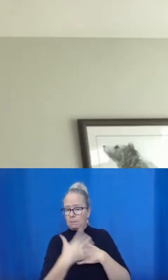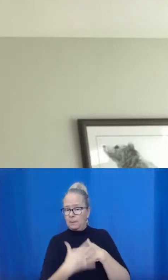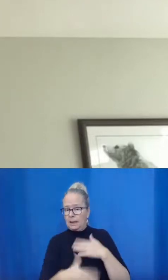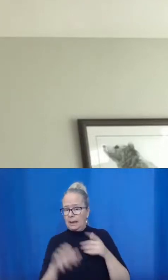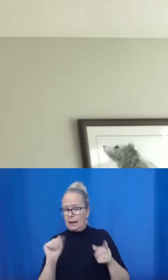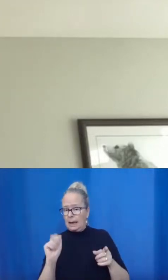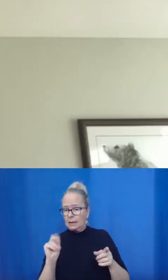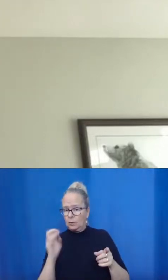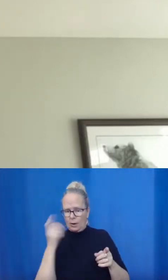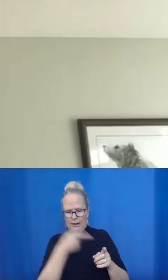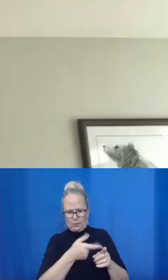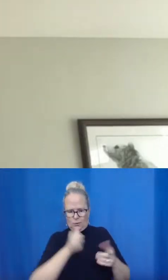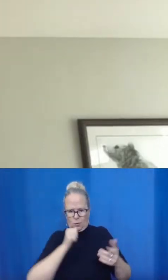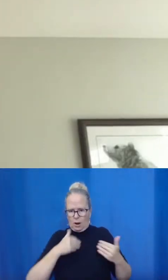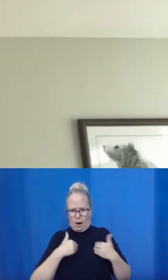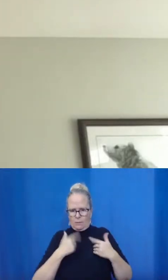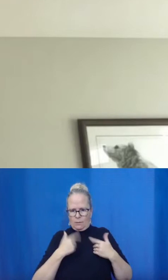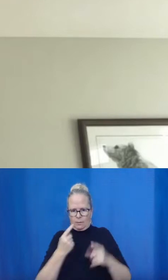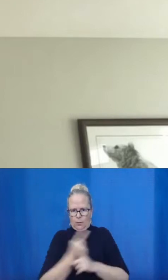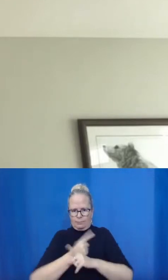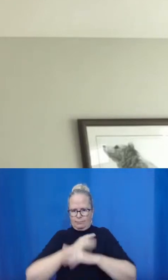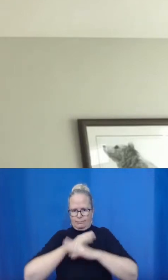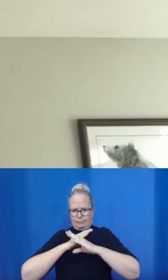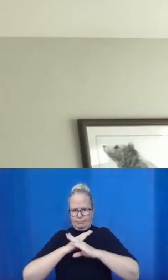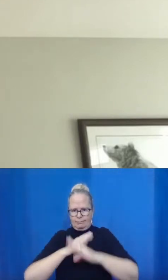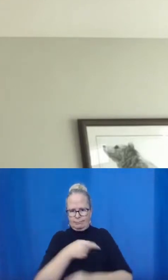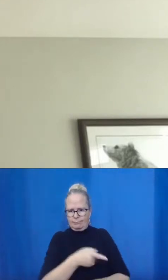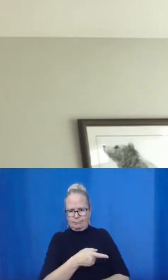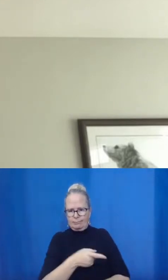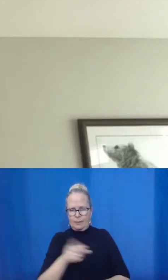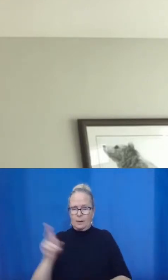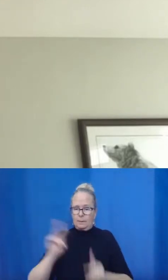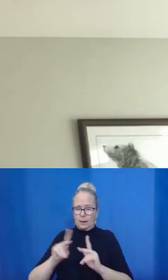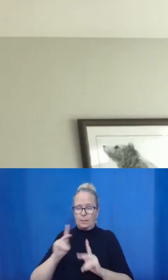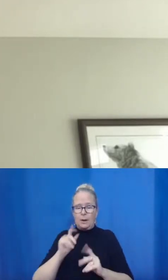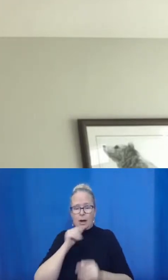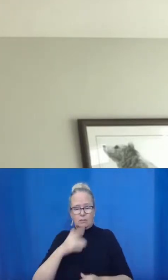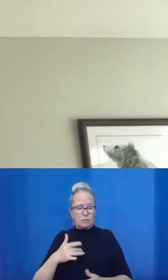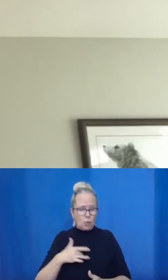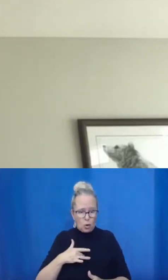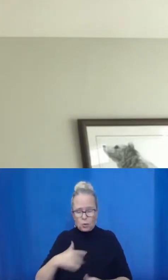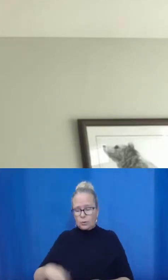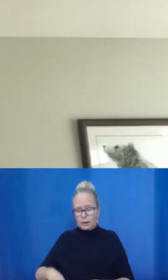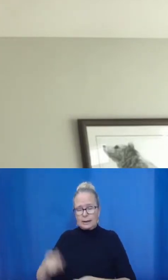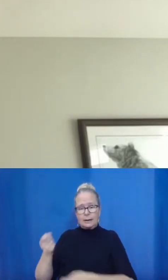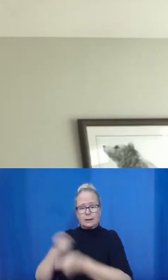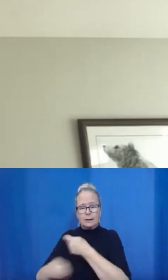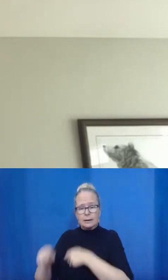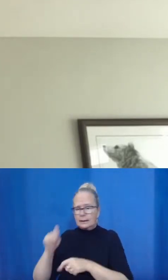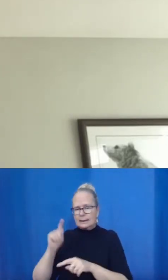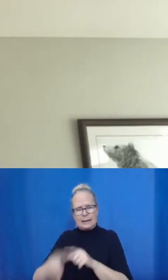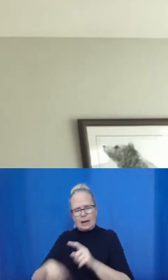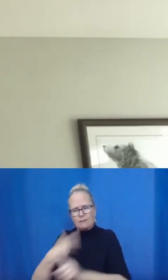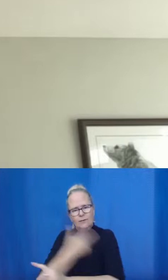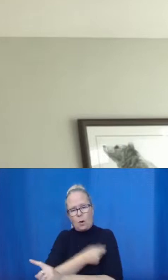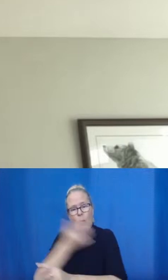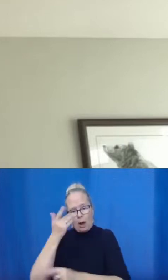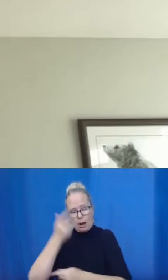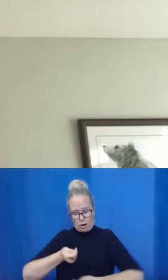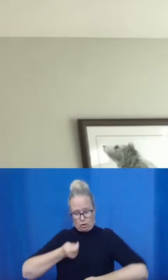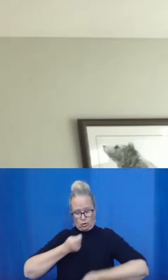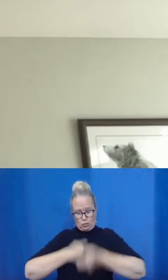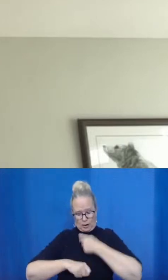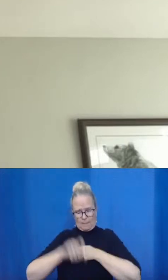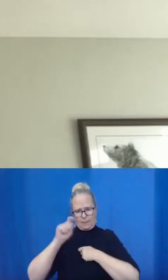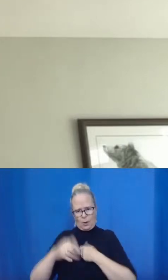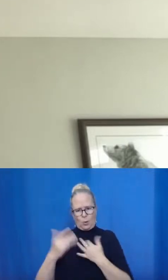isolate, my worry is that people with cancer and those who are immunosuppressed will continue to be at heightened risk. And, I've heard throughout this pandemic so often